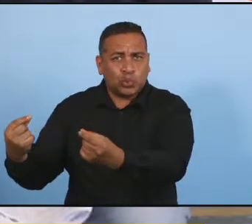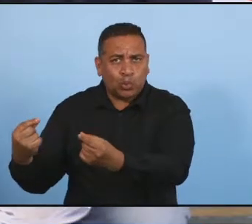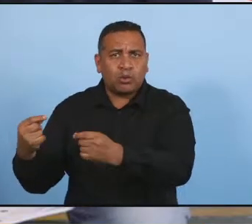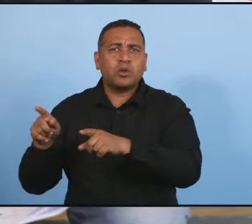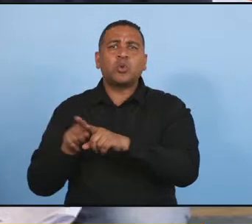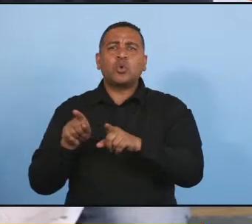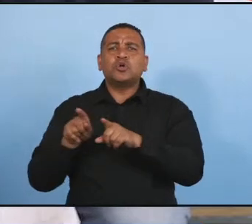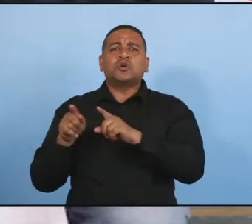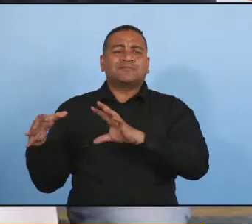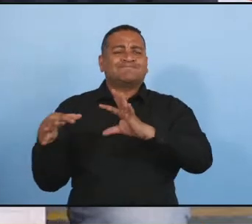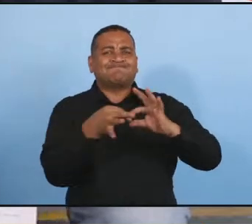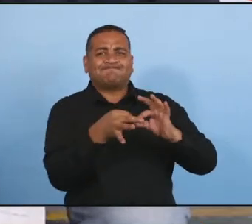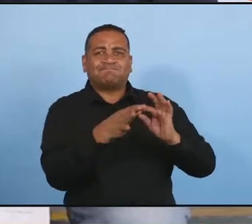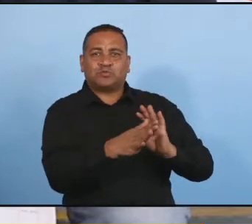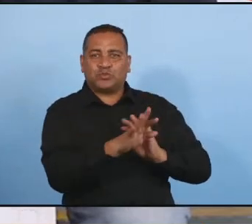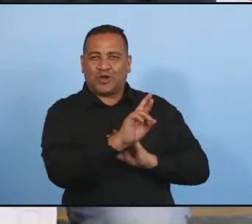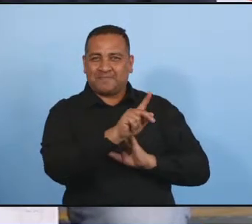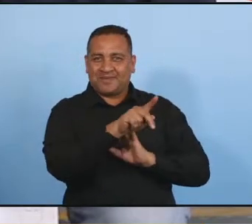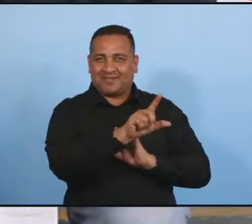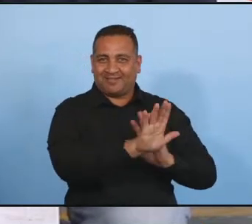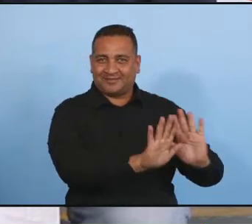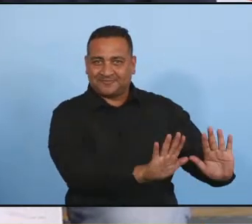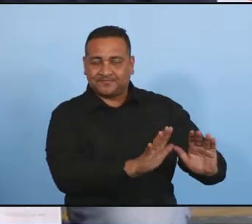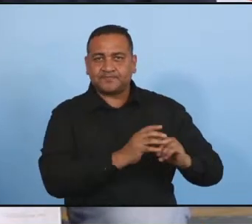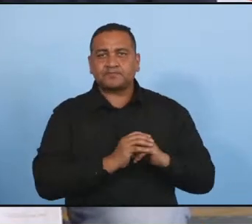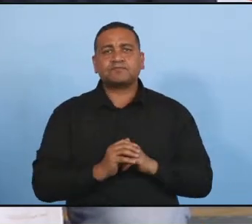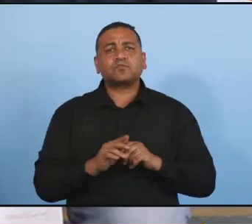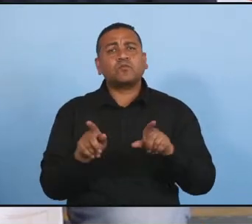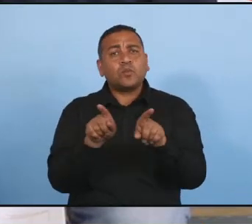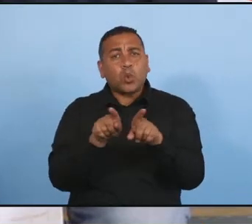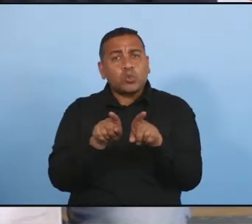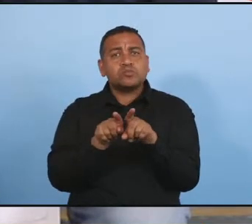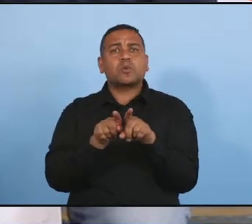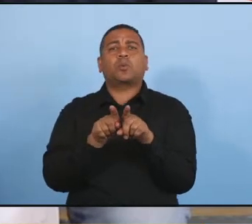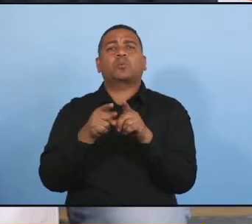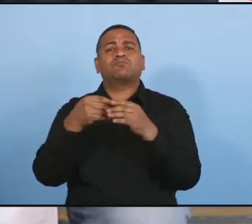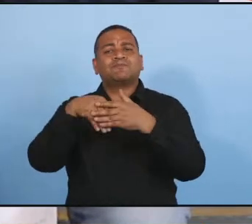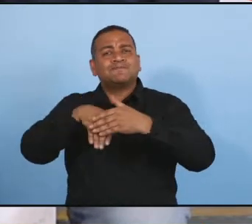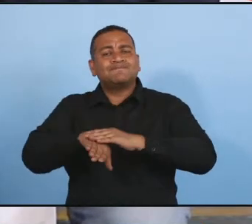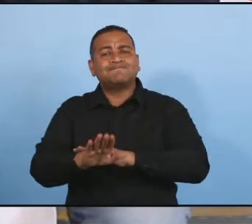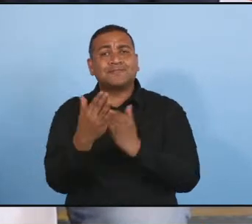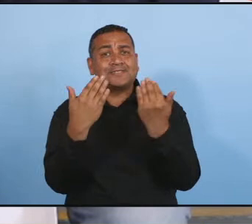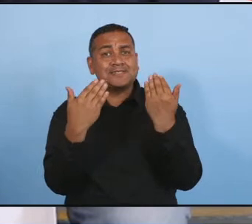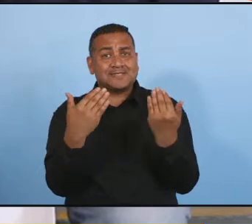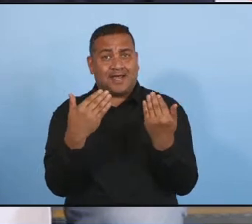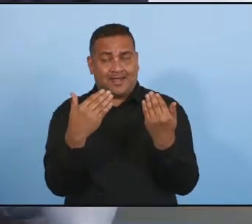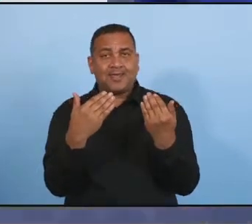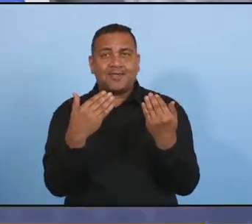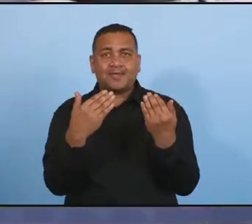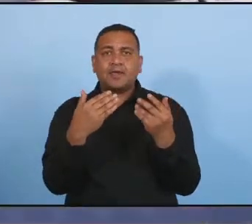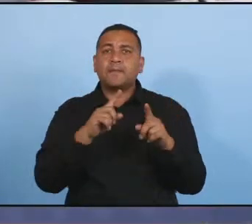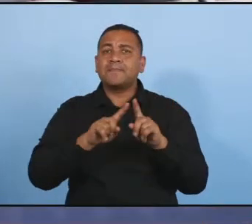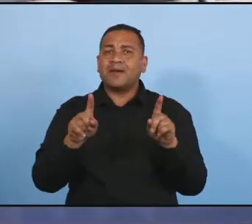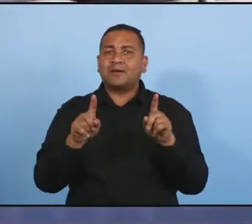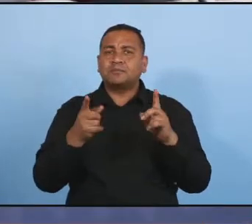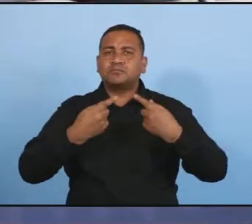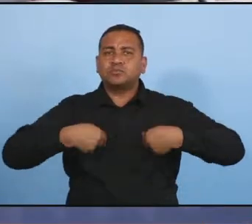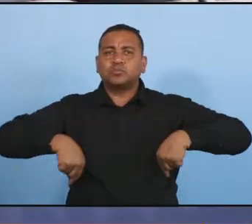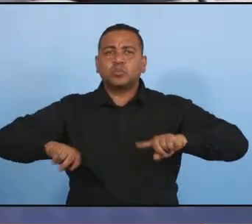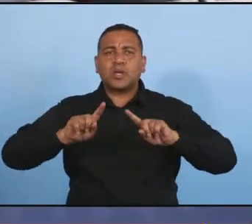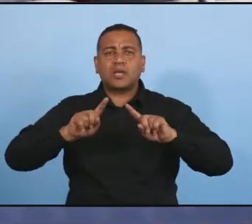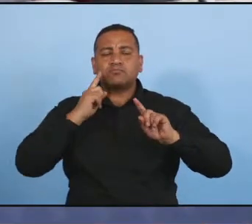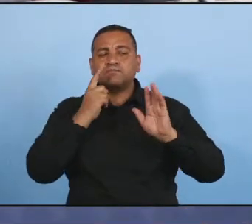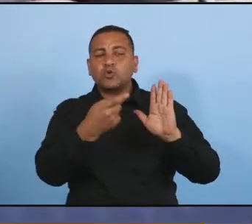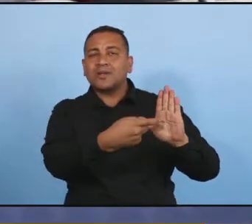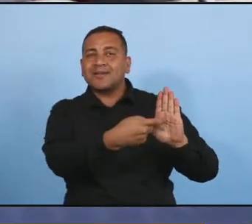possibly an age where they want to do an apprenticeship, but they can be recognized for the practical or